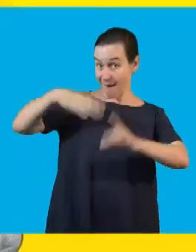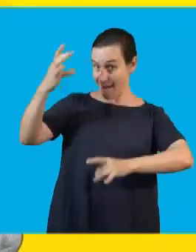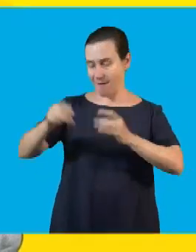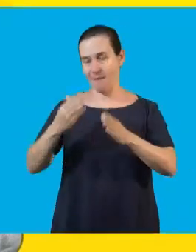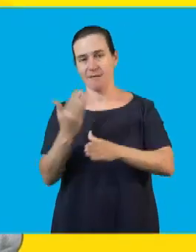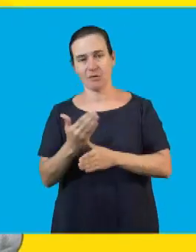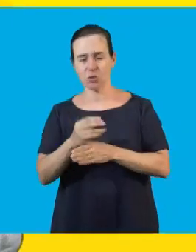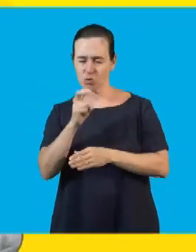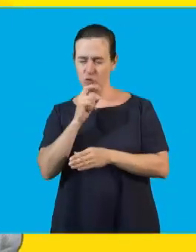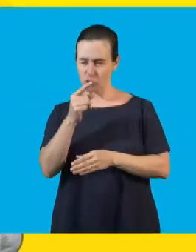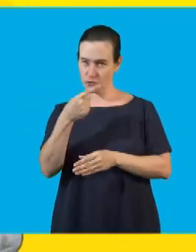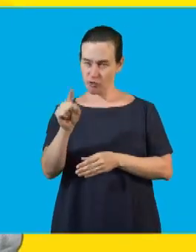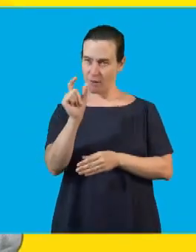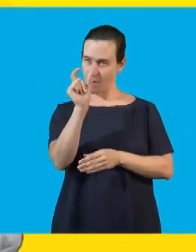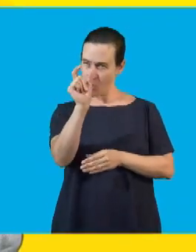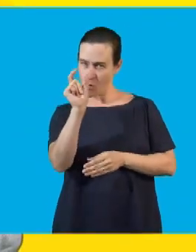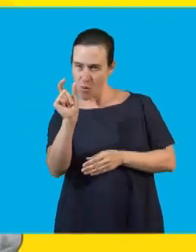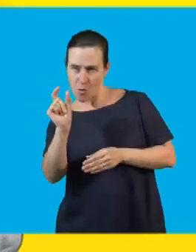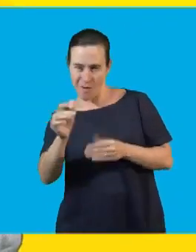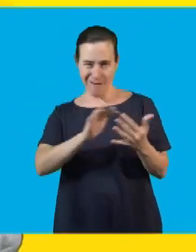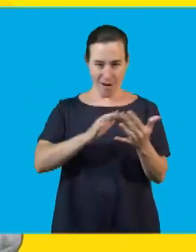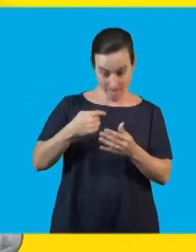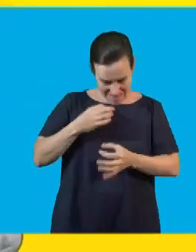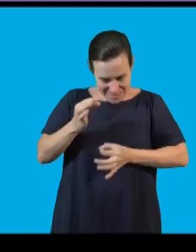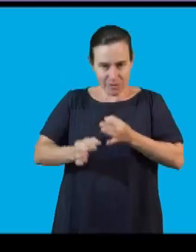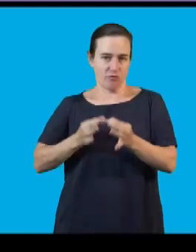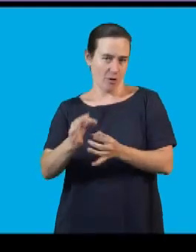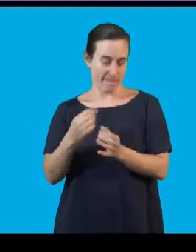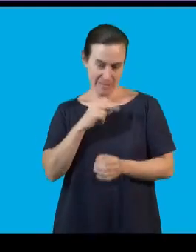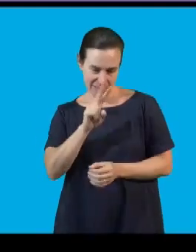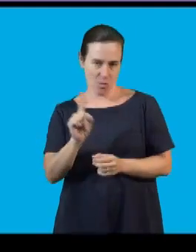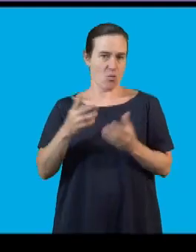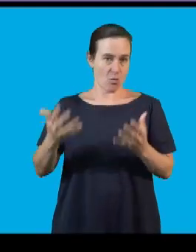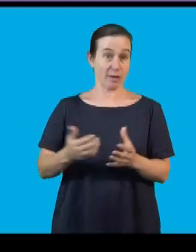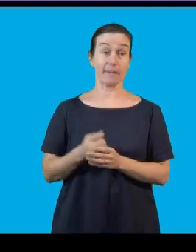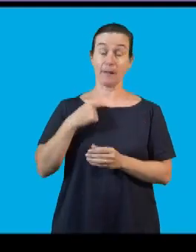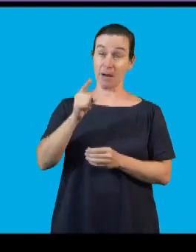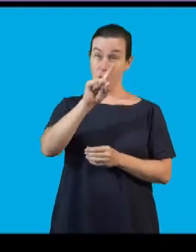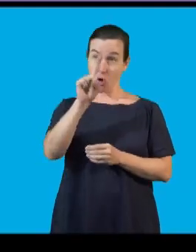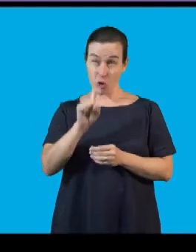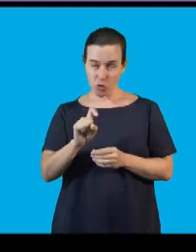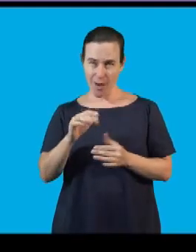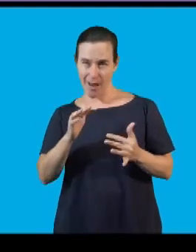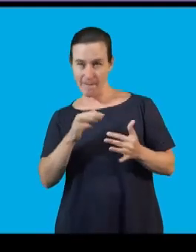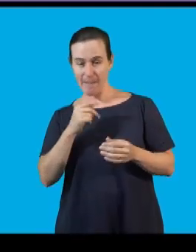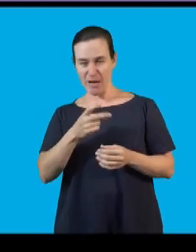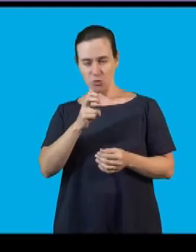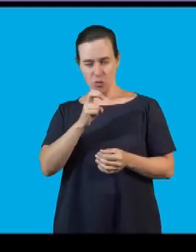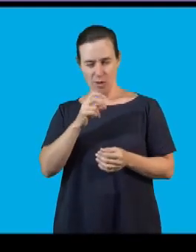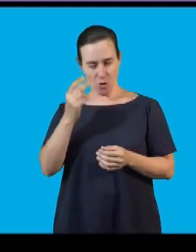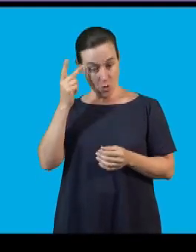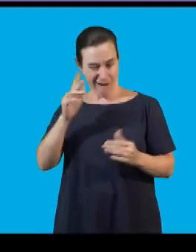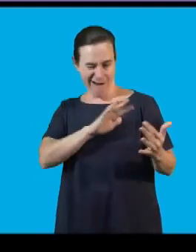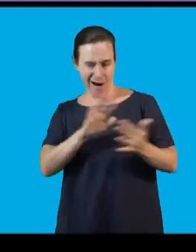and use the correct vocabulary to describe what you're seeing, all right? And also be able to respond to questions. So you may